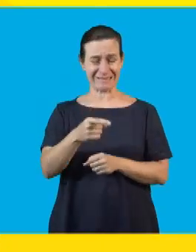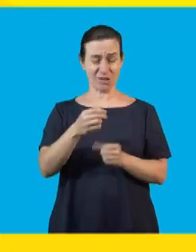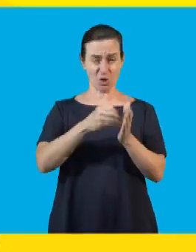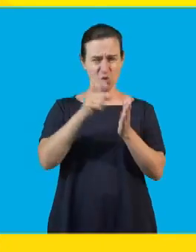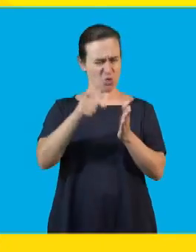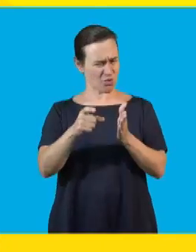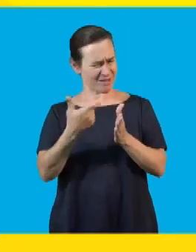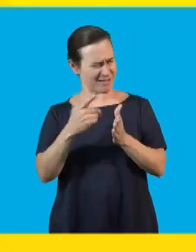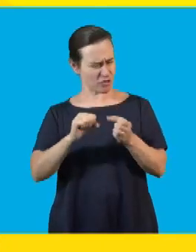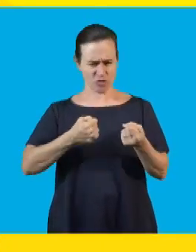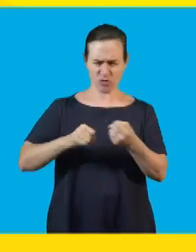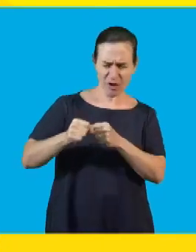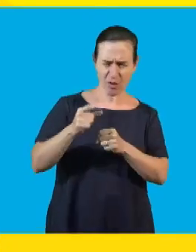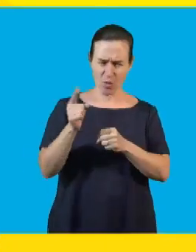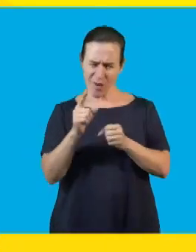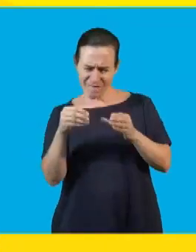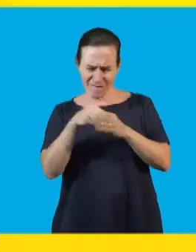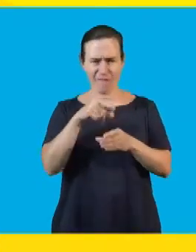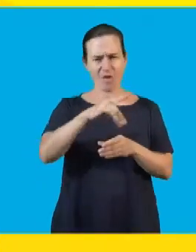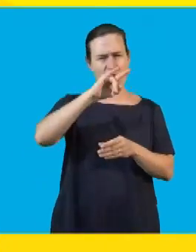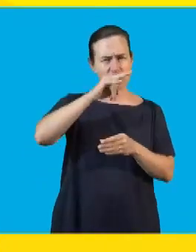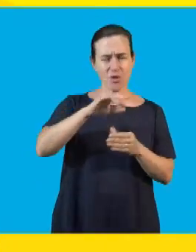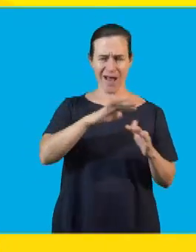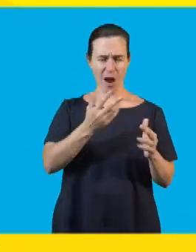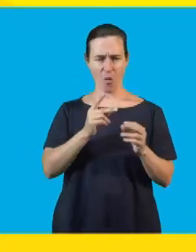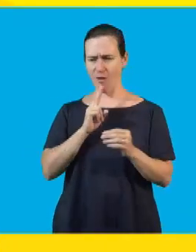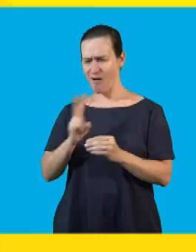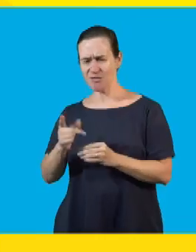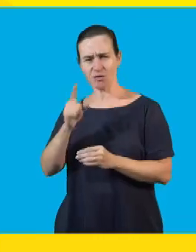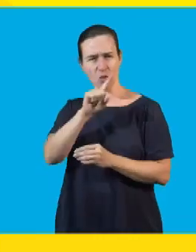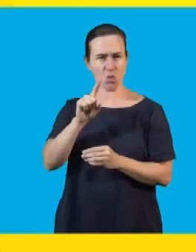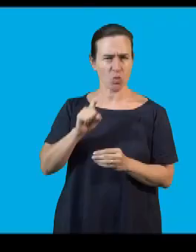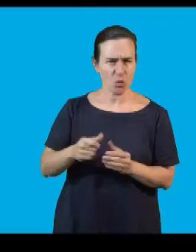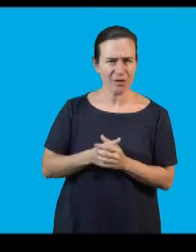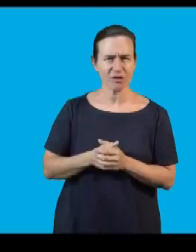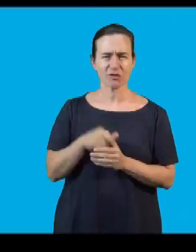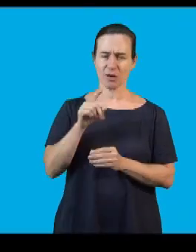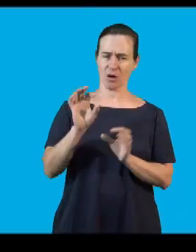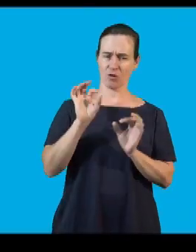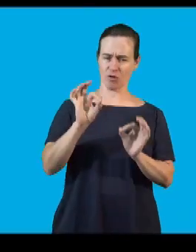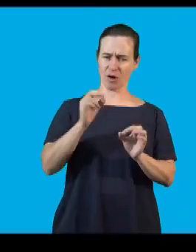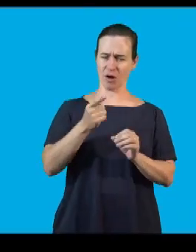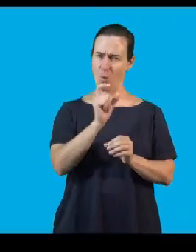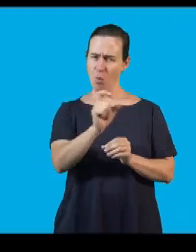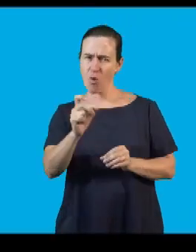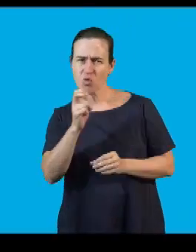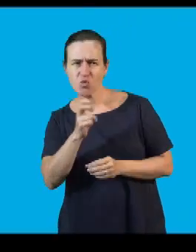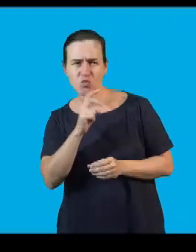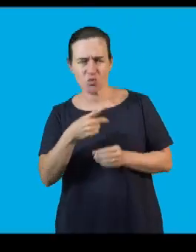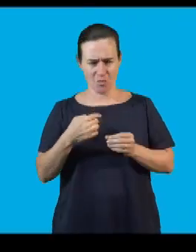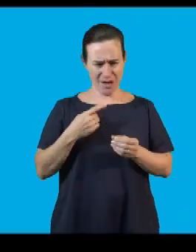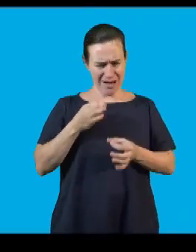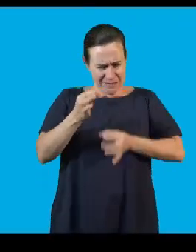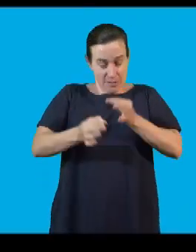to recognize the features of a cartoon, the skill to respond to questions, the correct vocabulary to describe